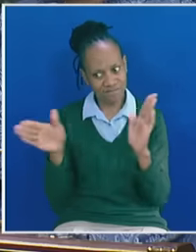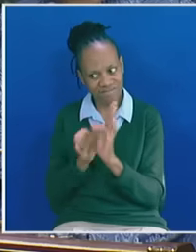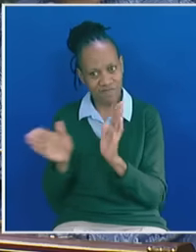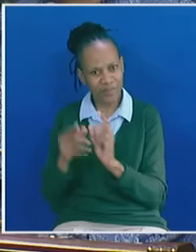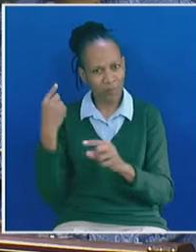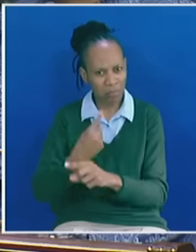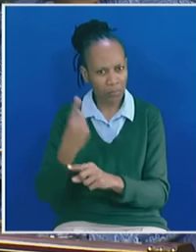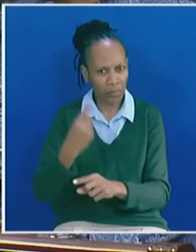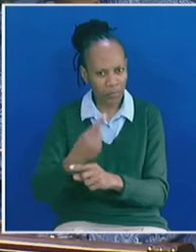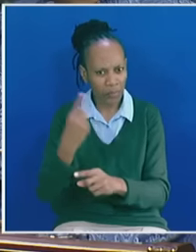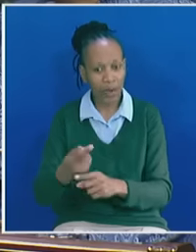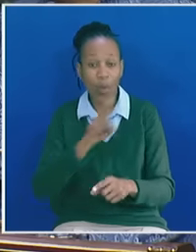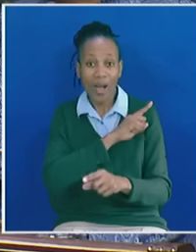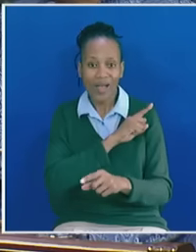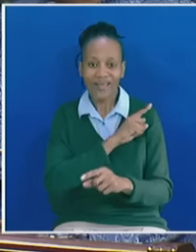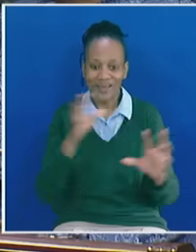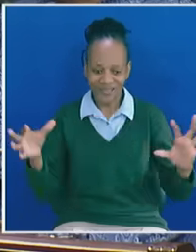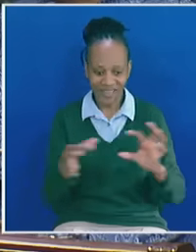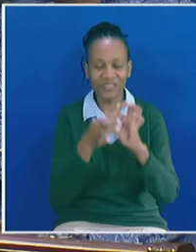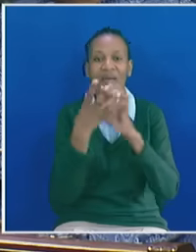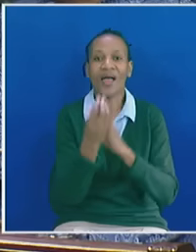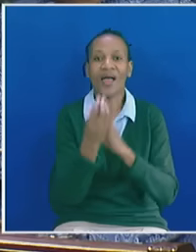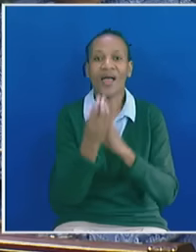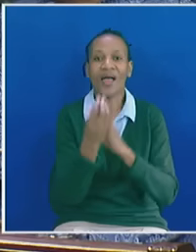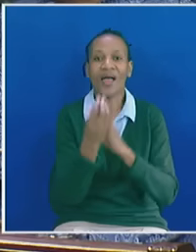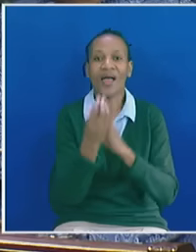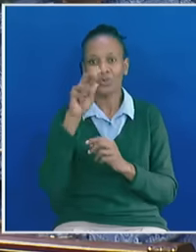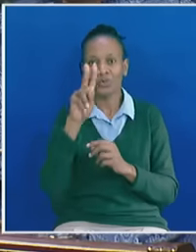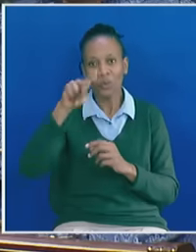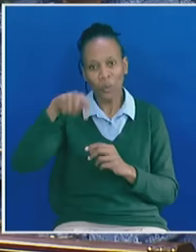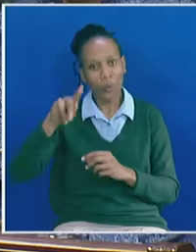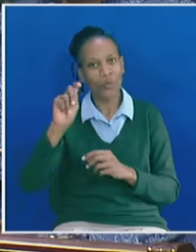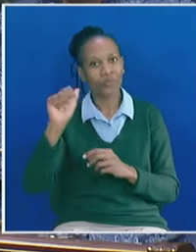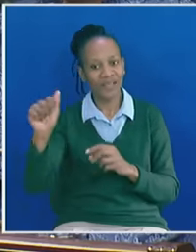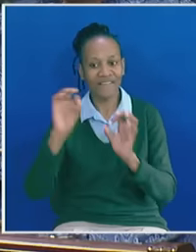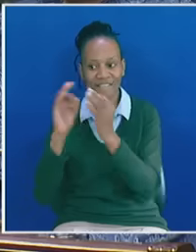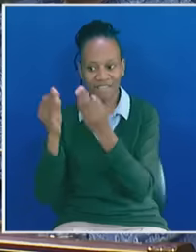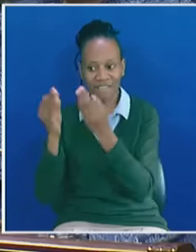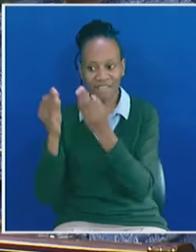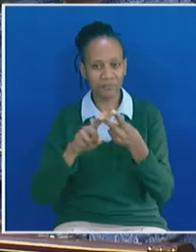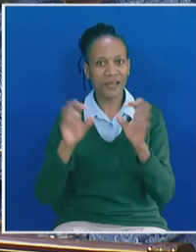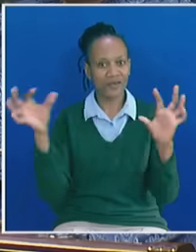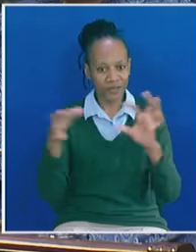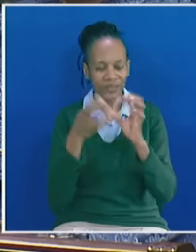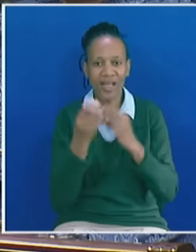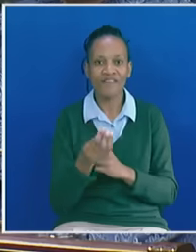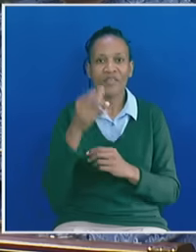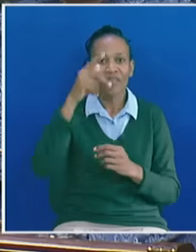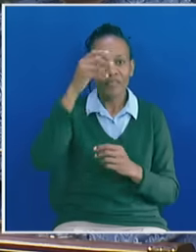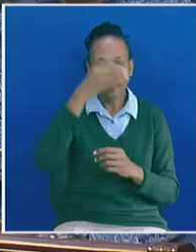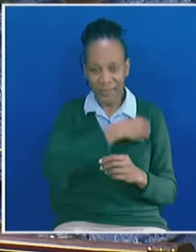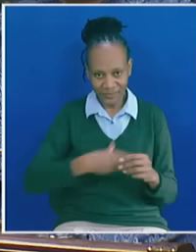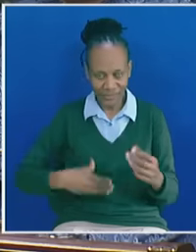rotten relationship between the President and the Gupta family. It seems that if is a norm within the ruling party